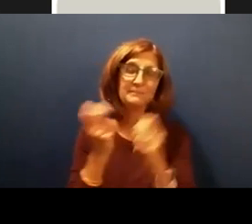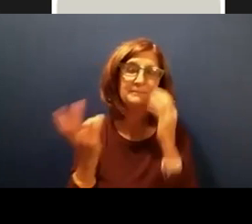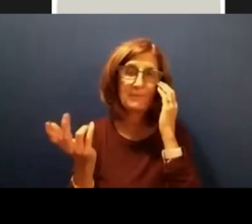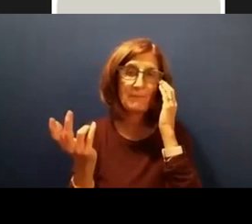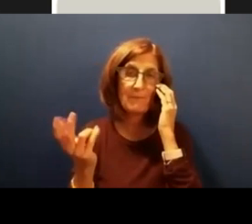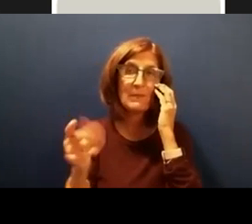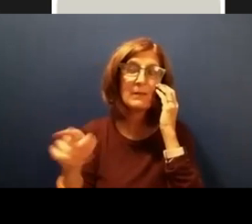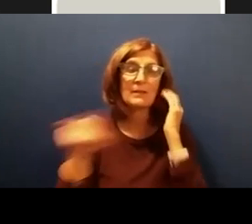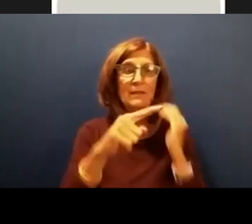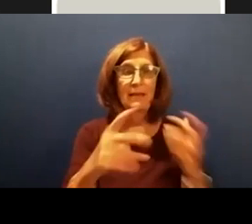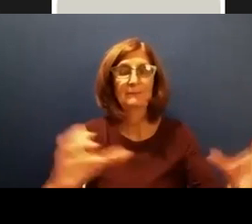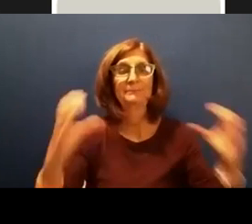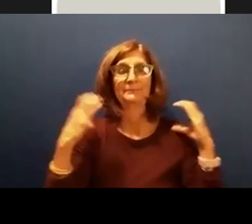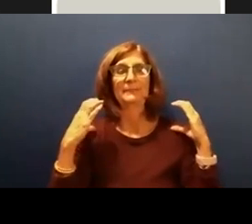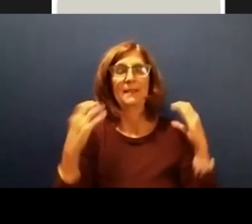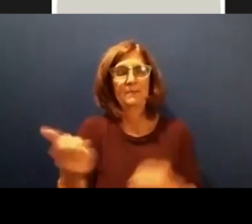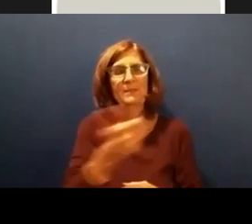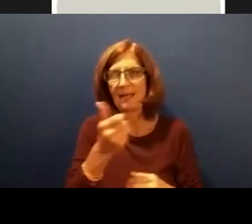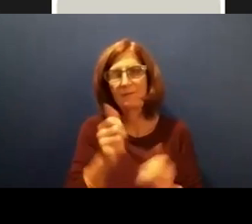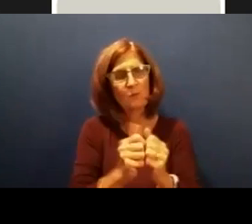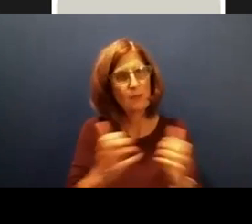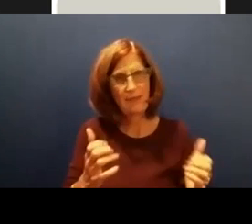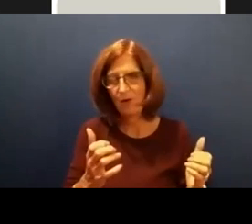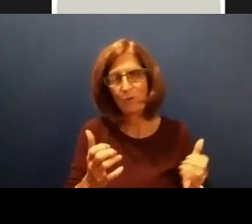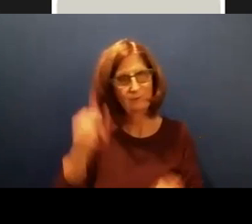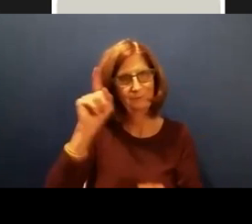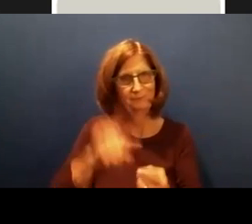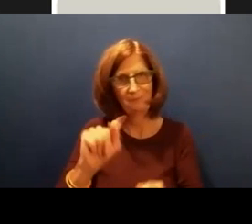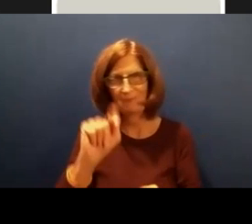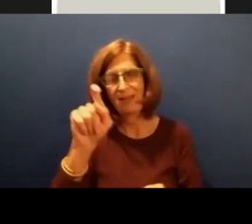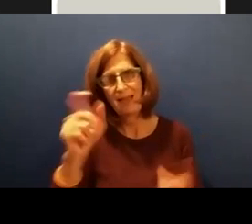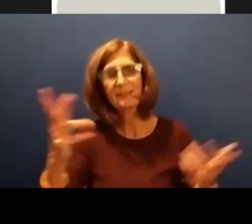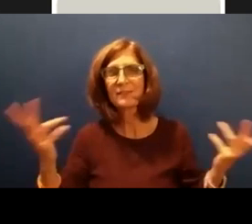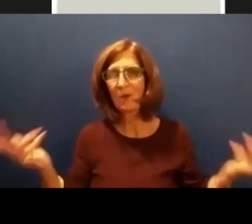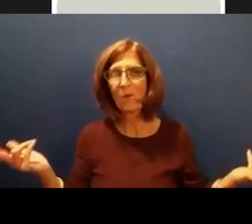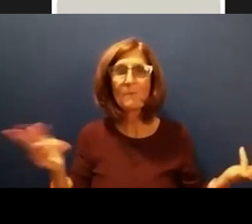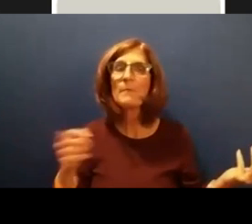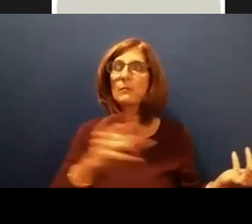own shoulders here. So, but yeah, we'd be happy to run you through the financial modeling on this.